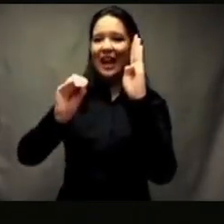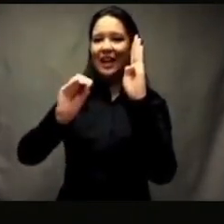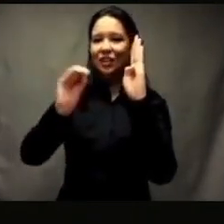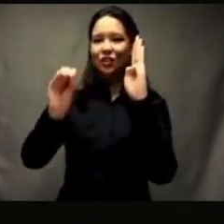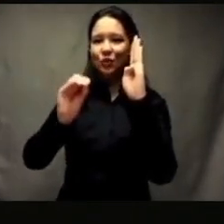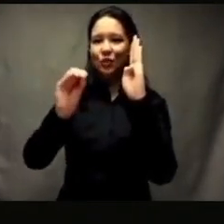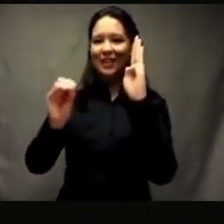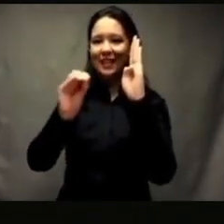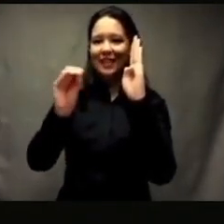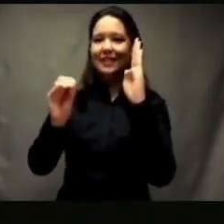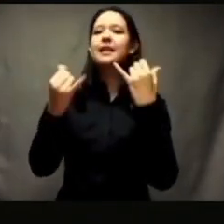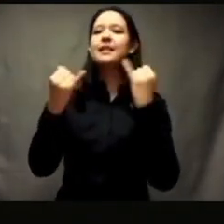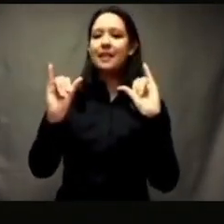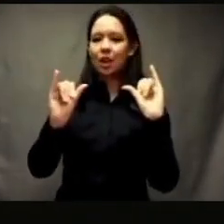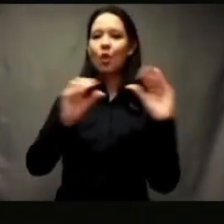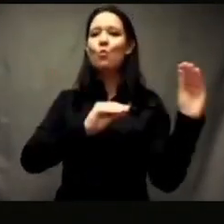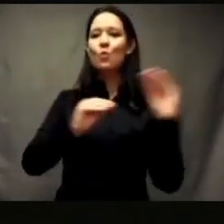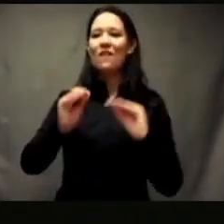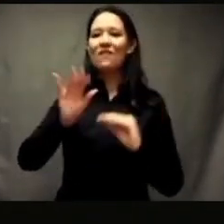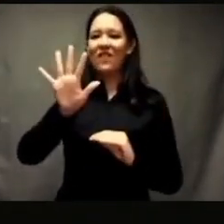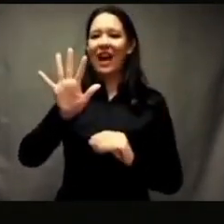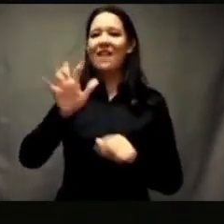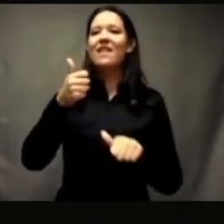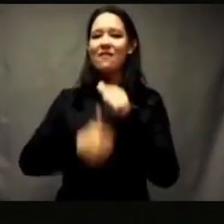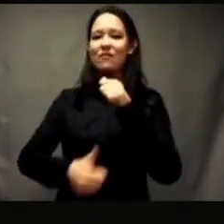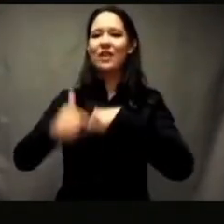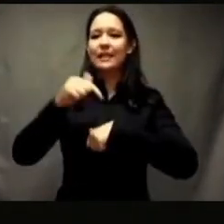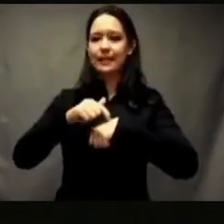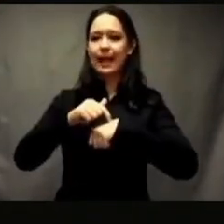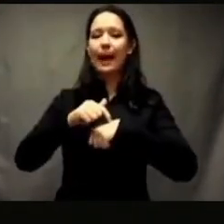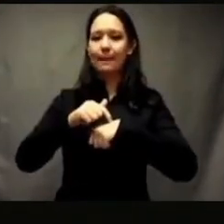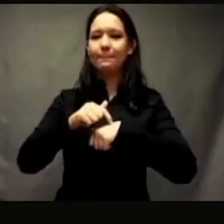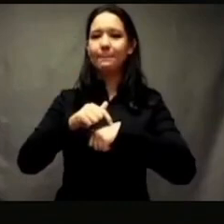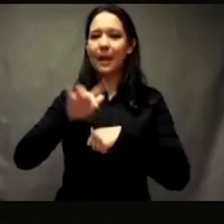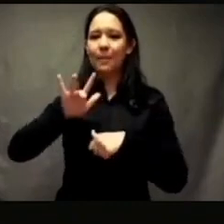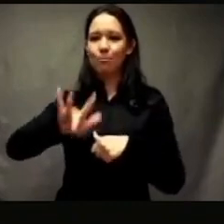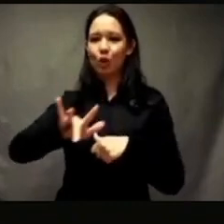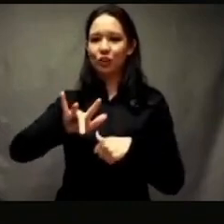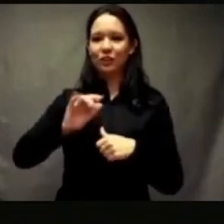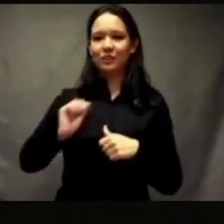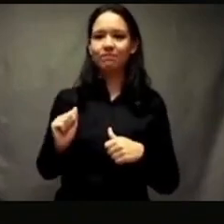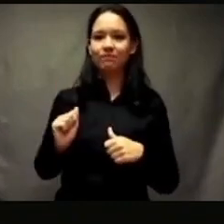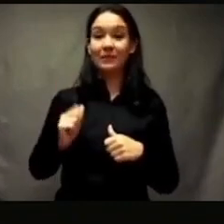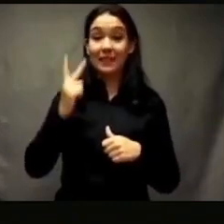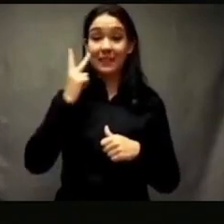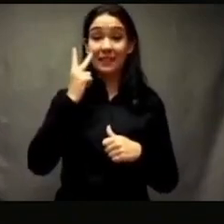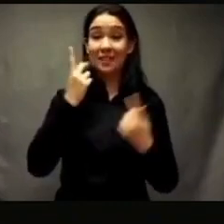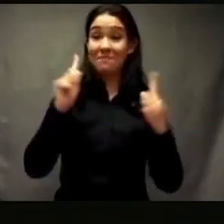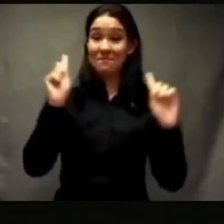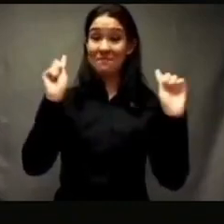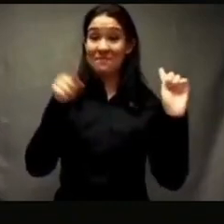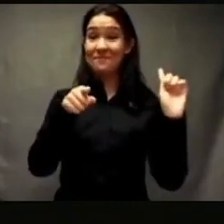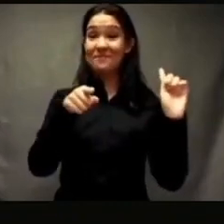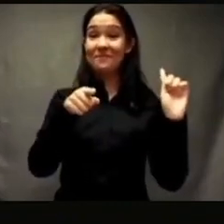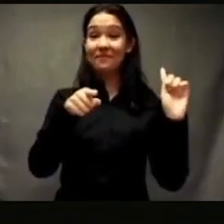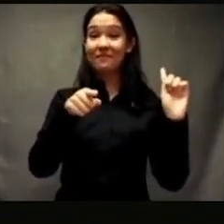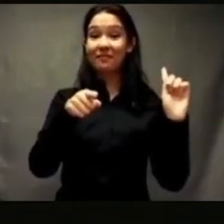and I still want it to move 5 steps every time I press the down arrow. So let's see. Yep.